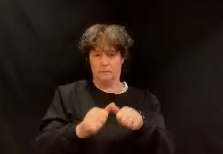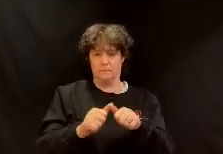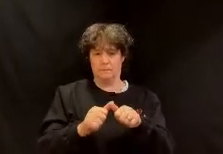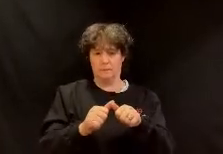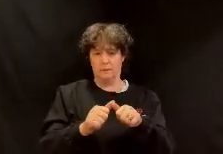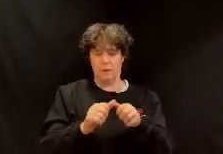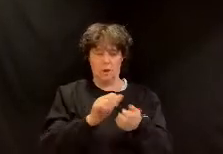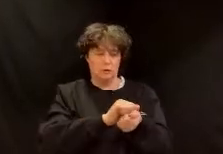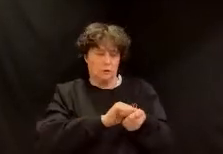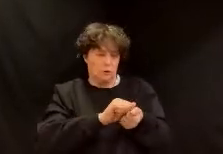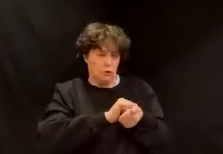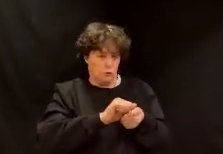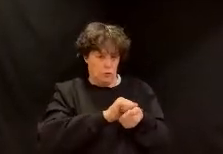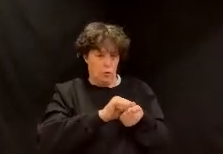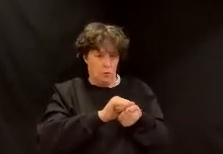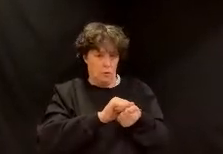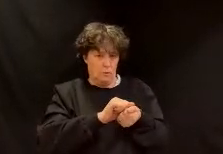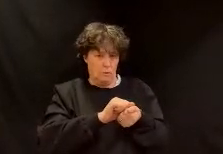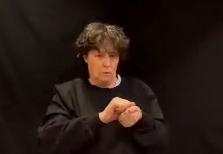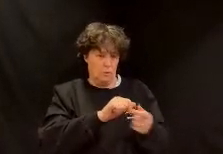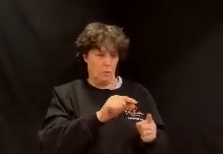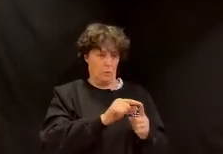chewing on that.